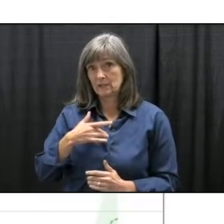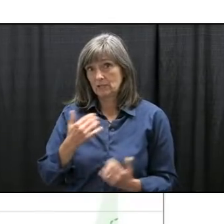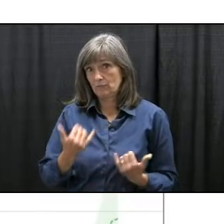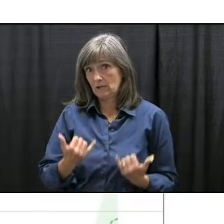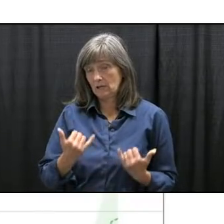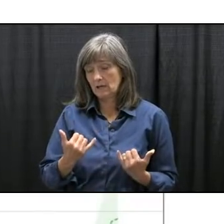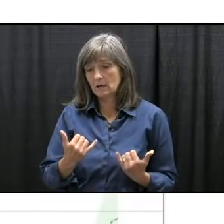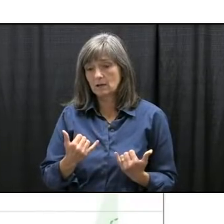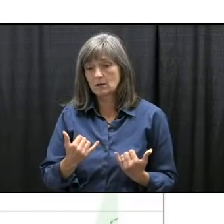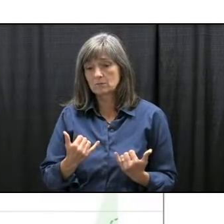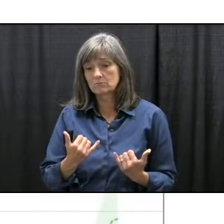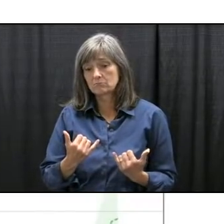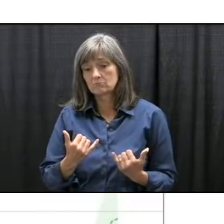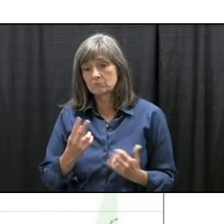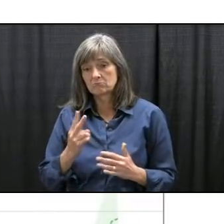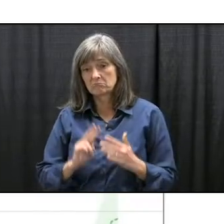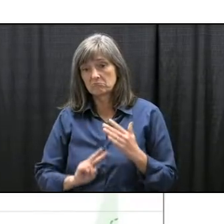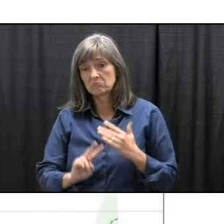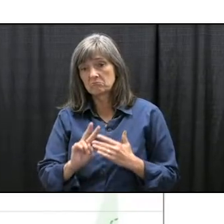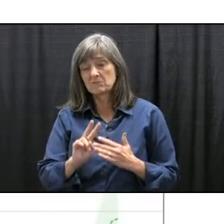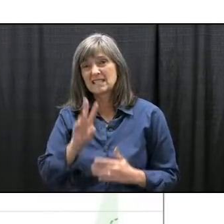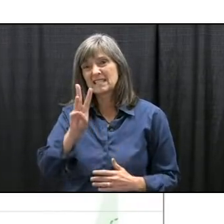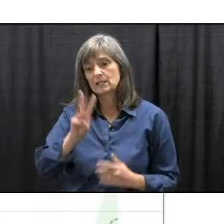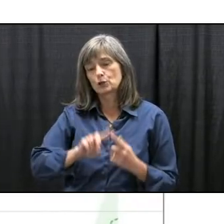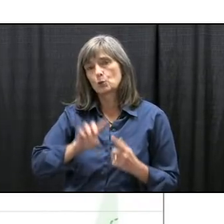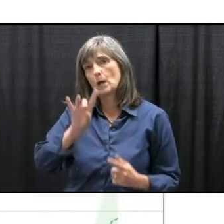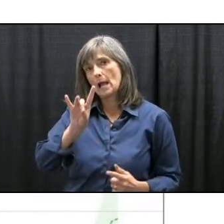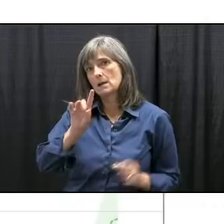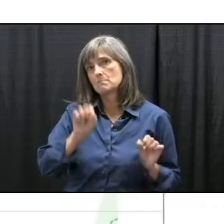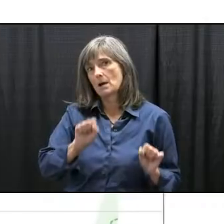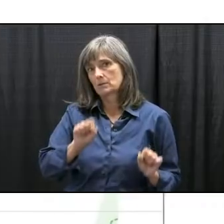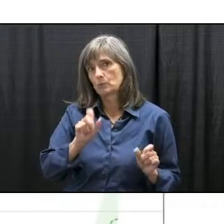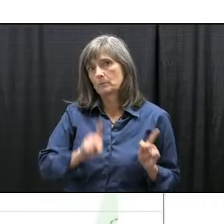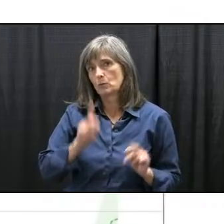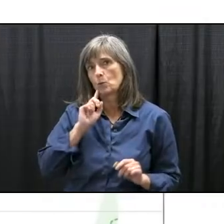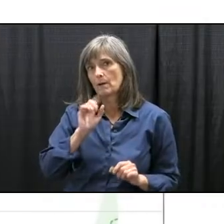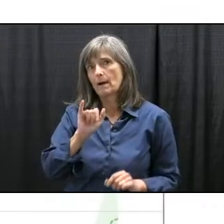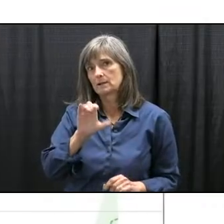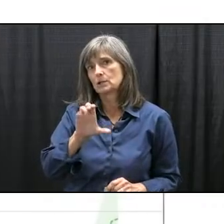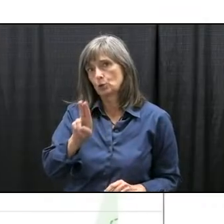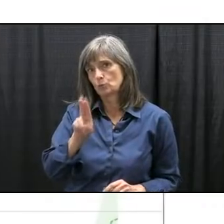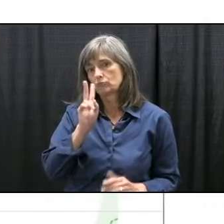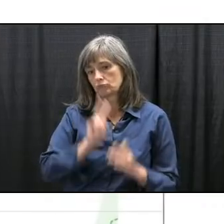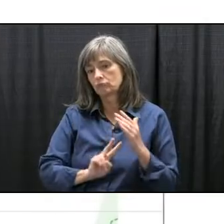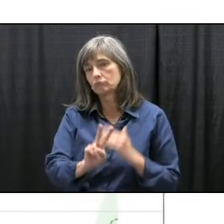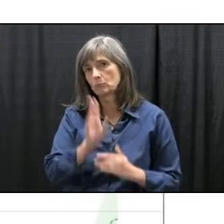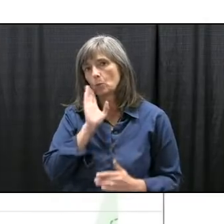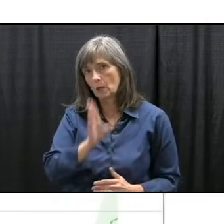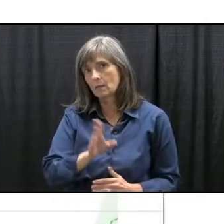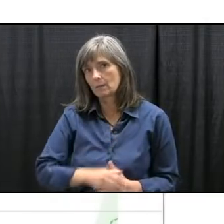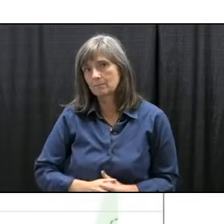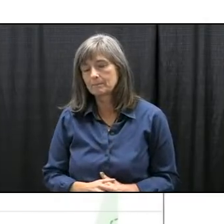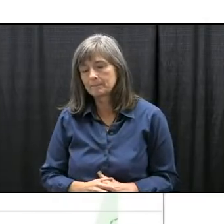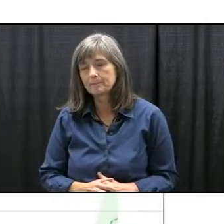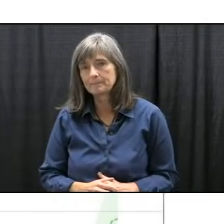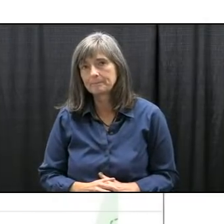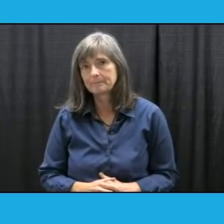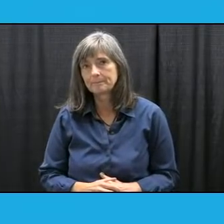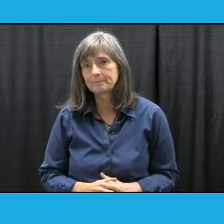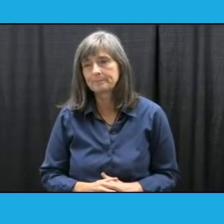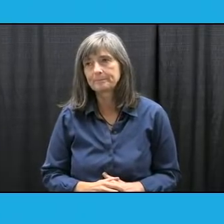at the present time, it looks to about 6 to 8 individuals within the ICU at its peak.